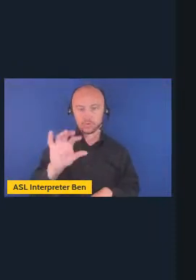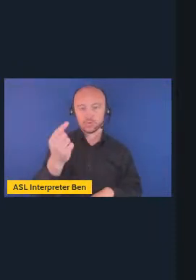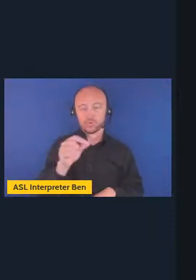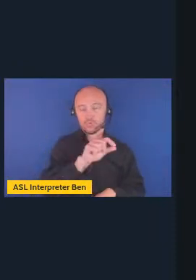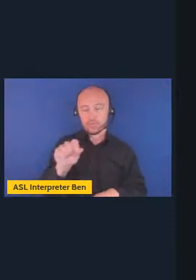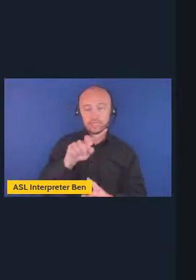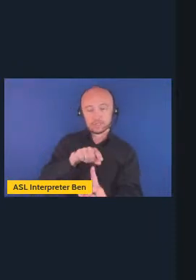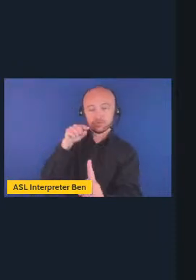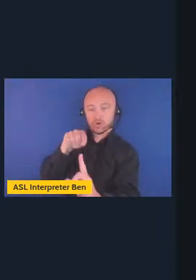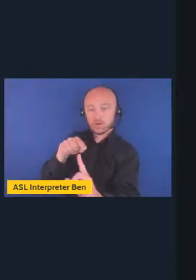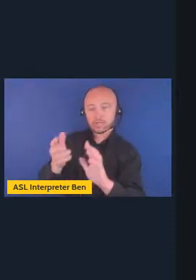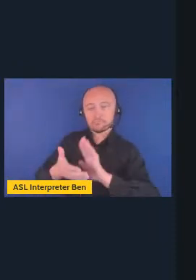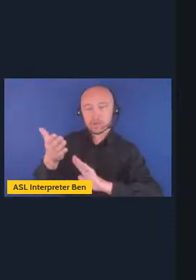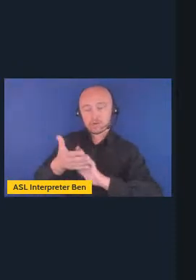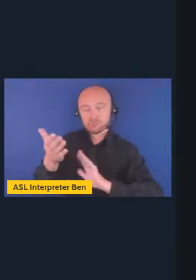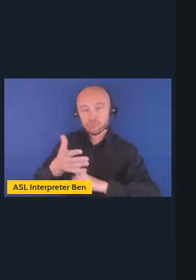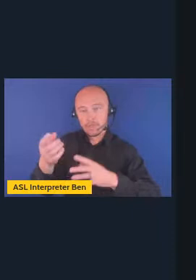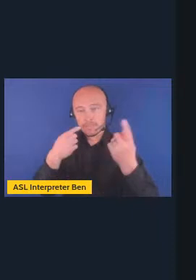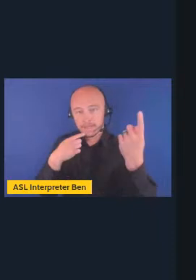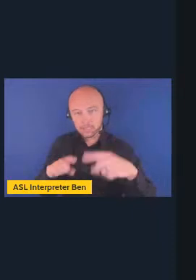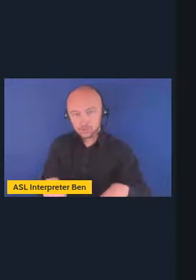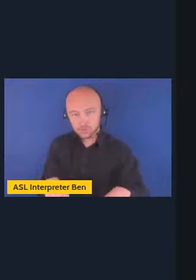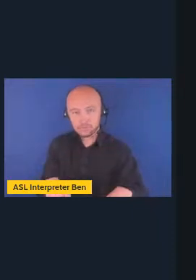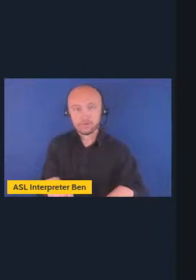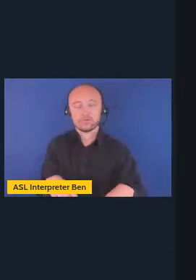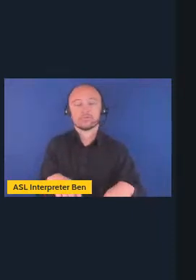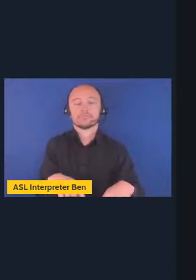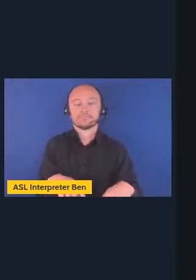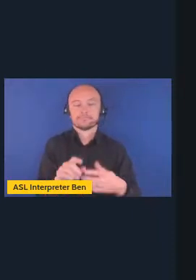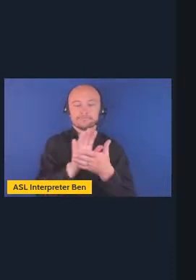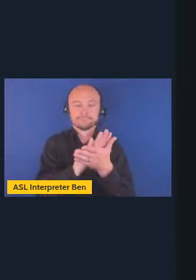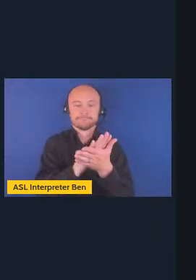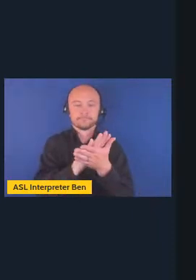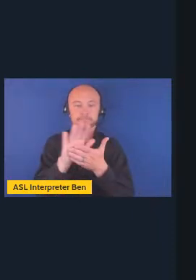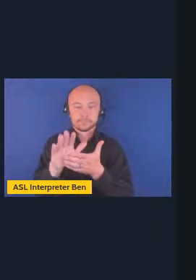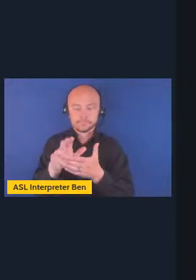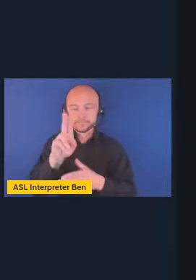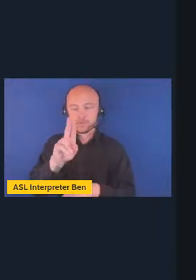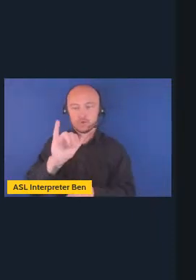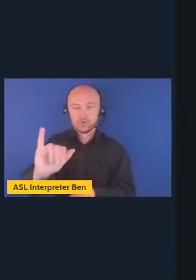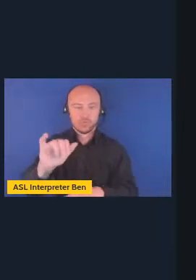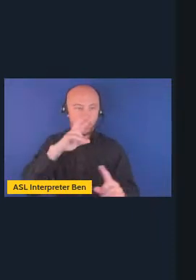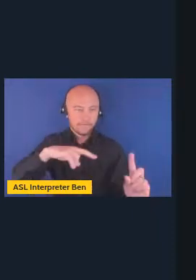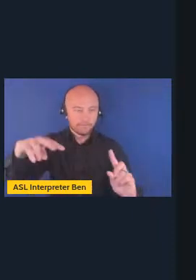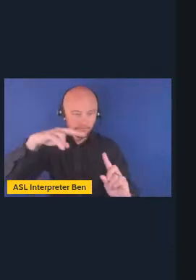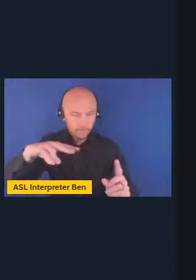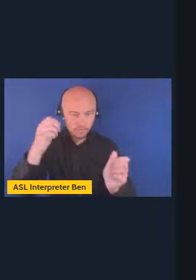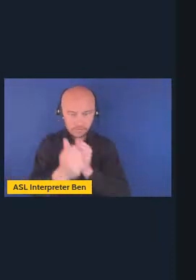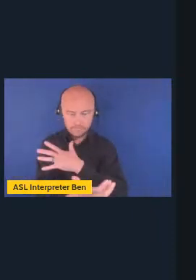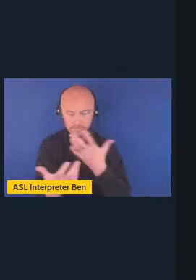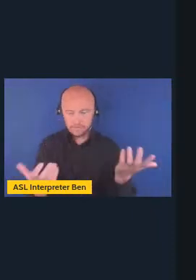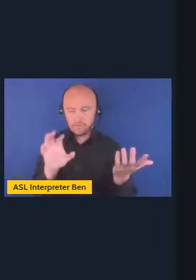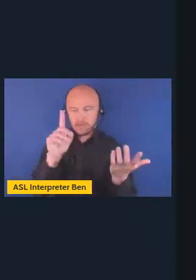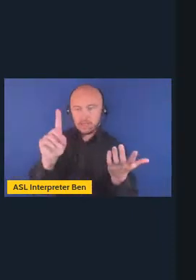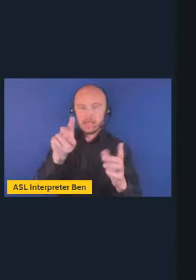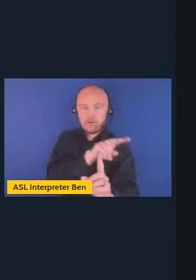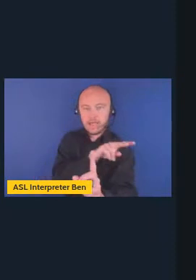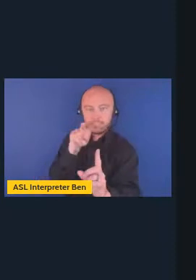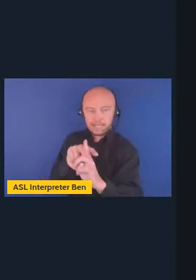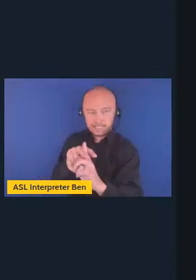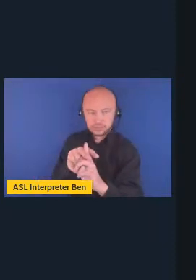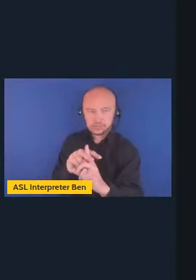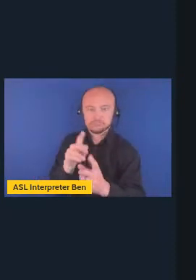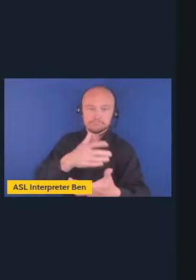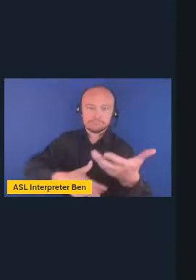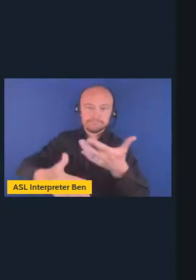actually run an executable that will run a console, and there's a nice UI view of my cloud application, and I can also interact